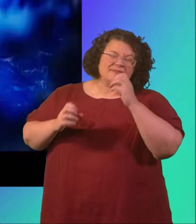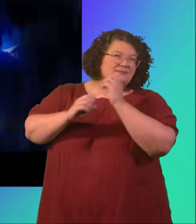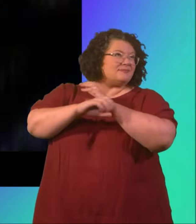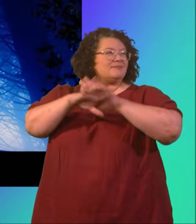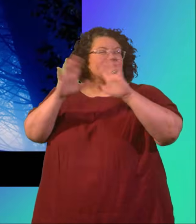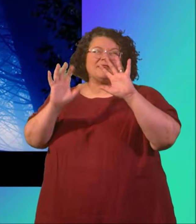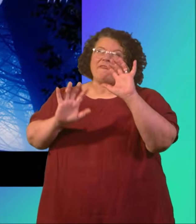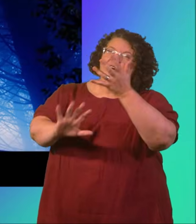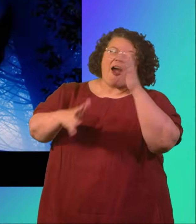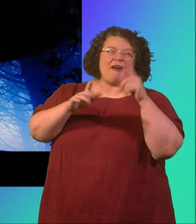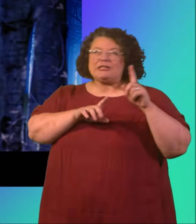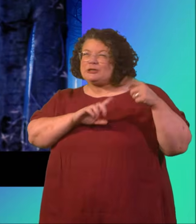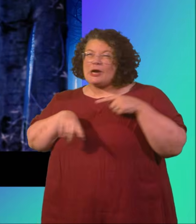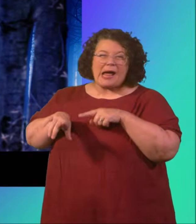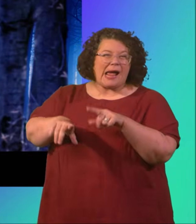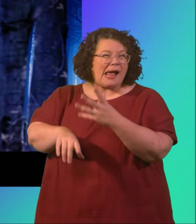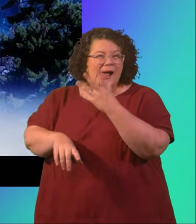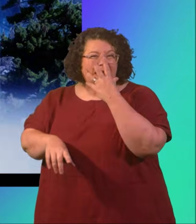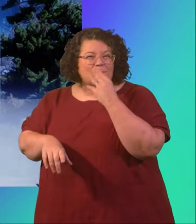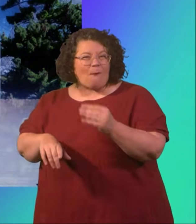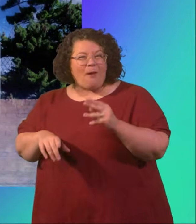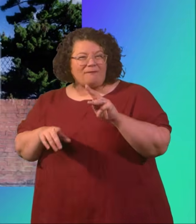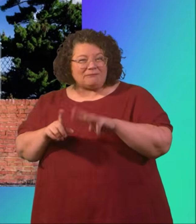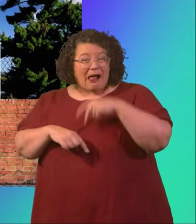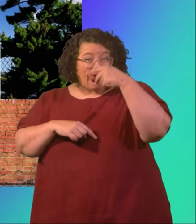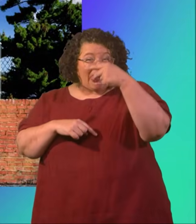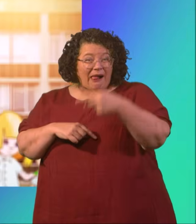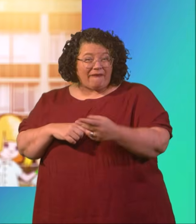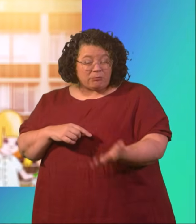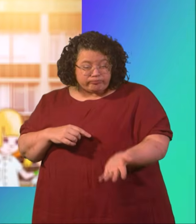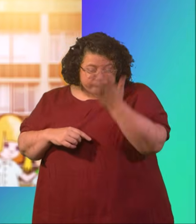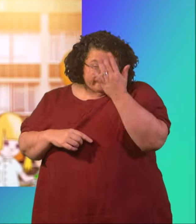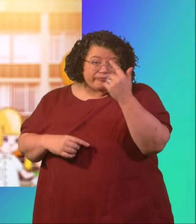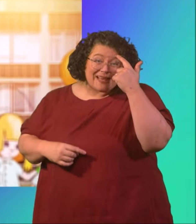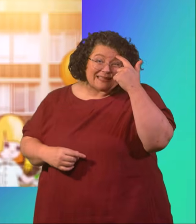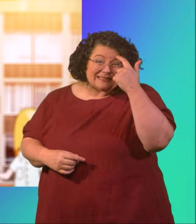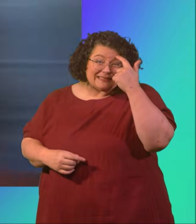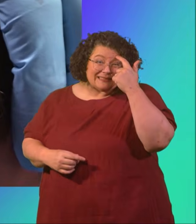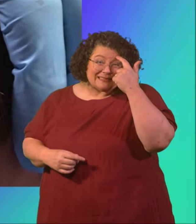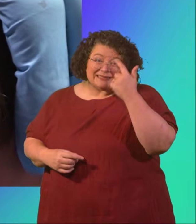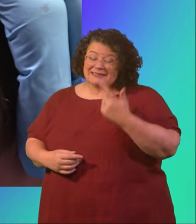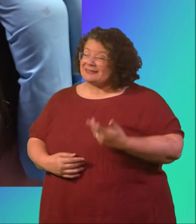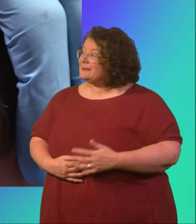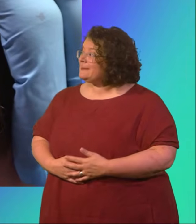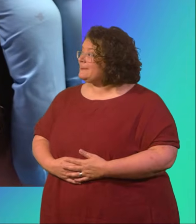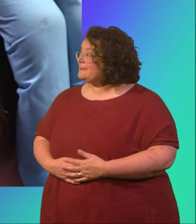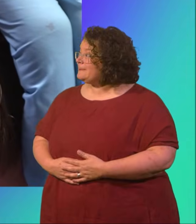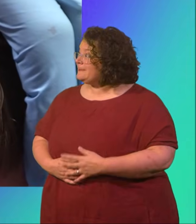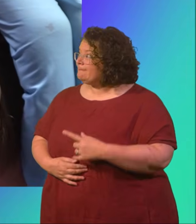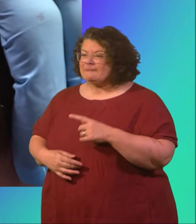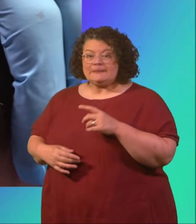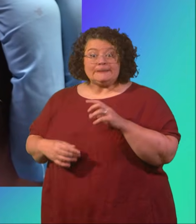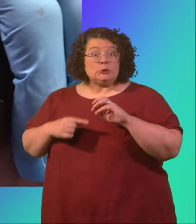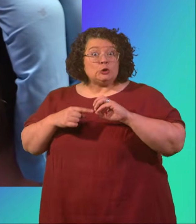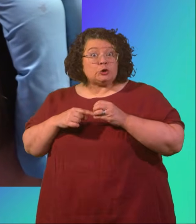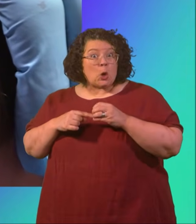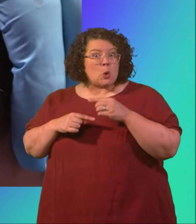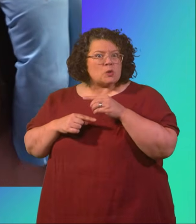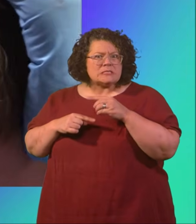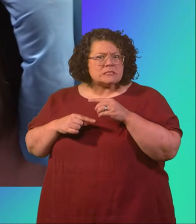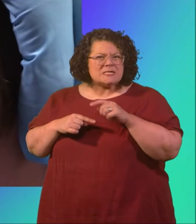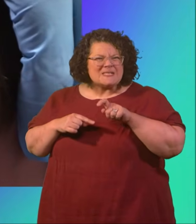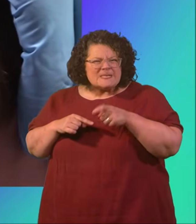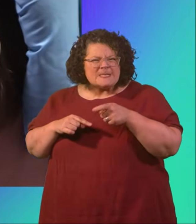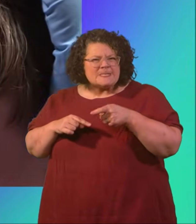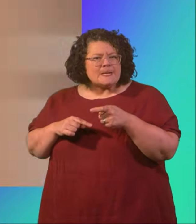forest chasing wolves when he tripped and fell on his head. As you do. So far, the slippery stone has